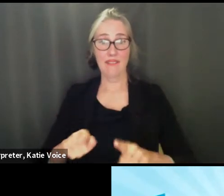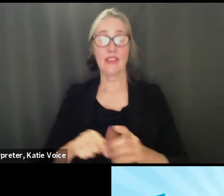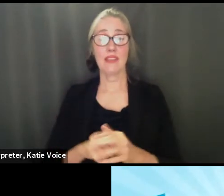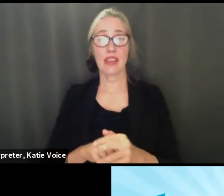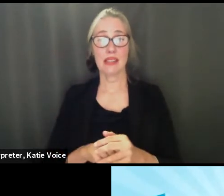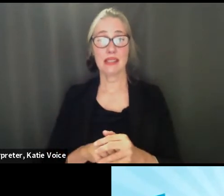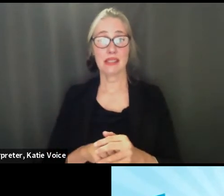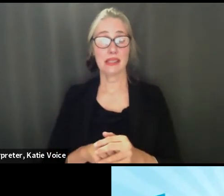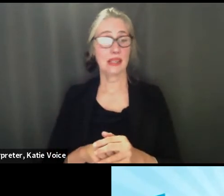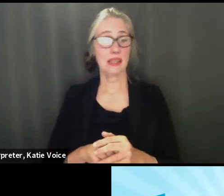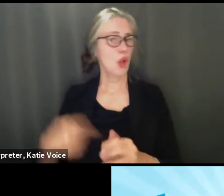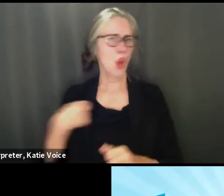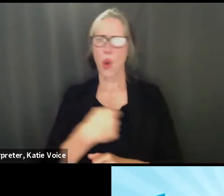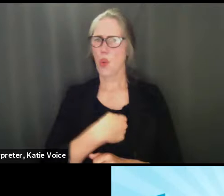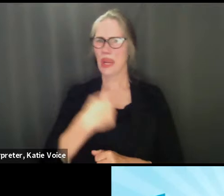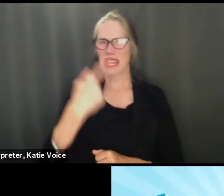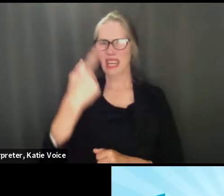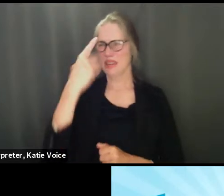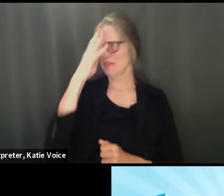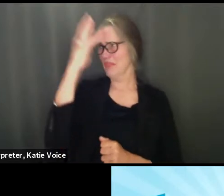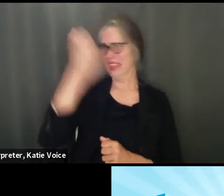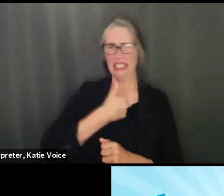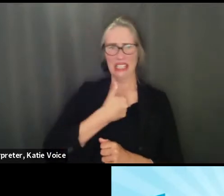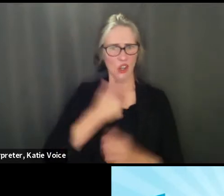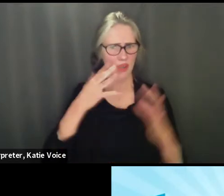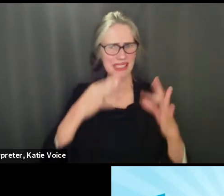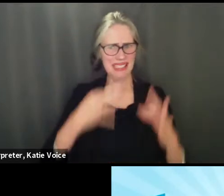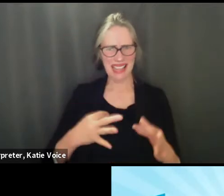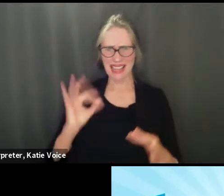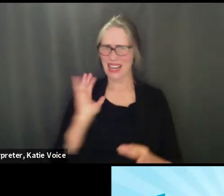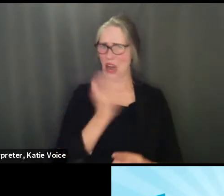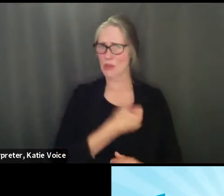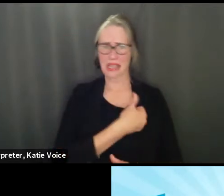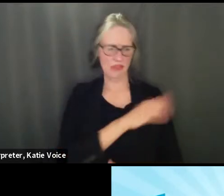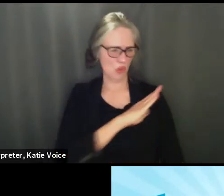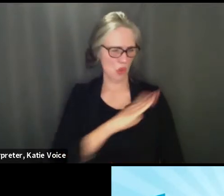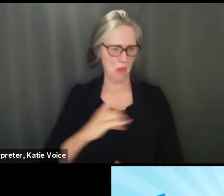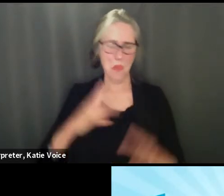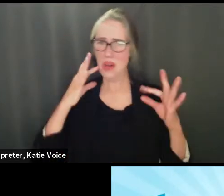guidelines and rules that we are setting here or that the board's setting. And I know that